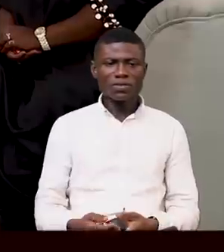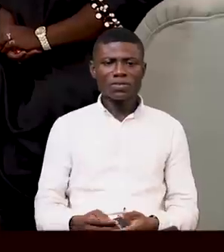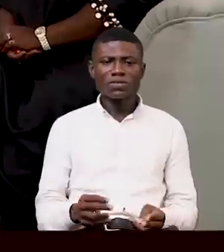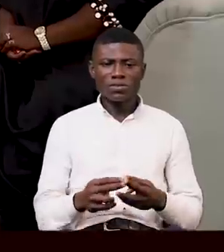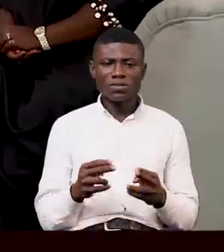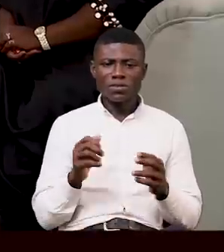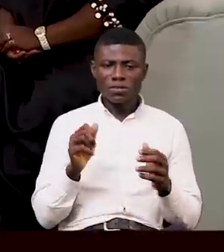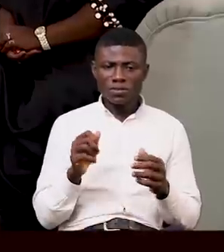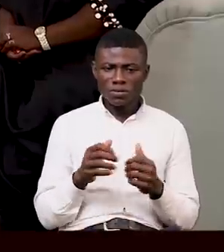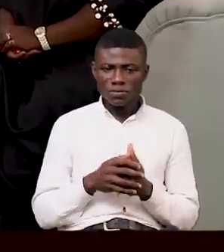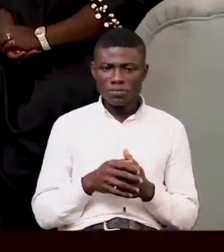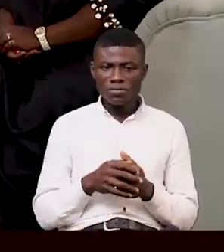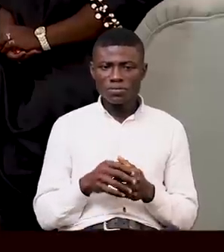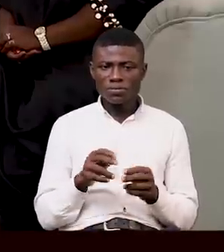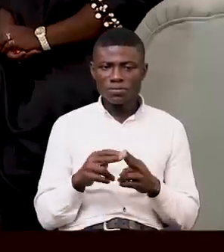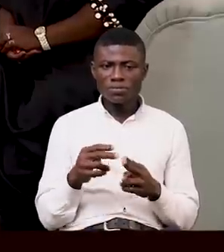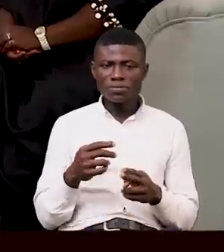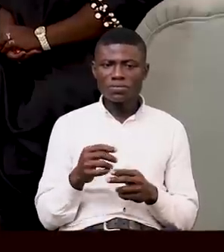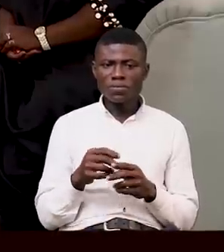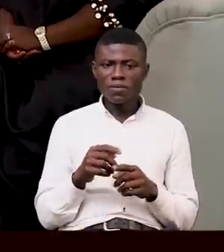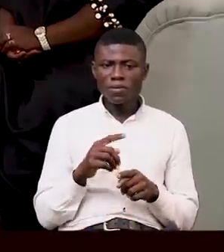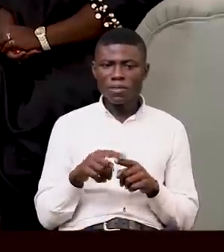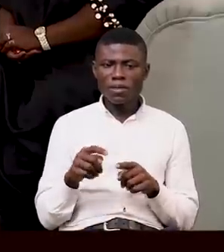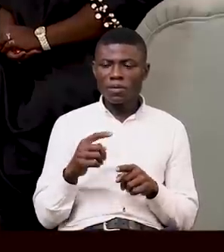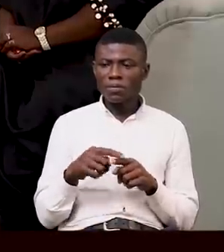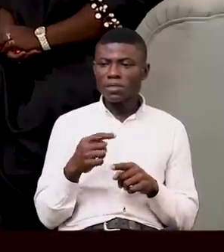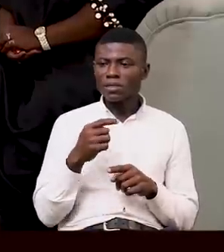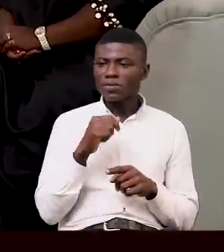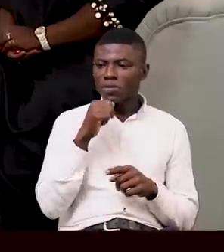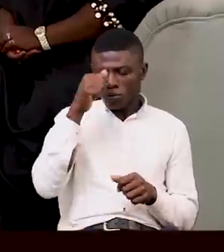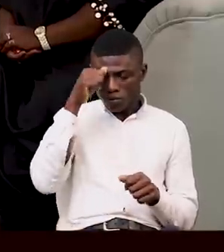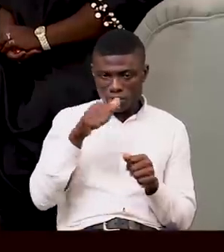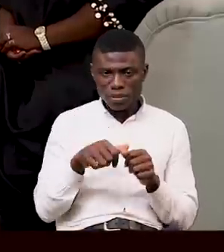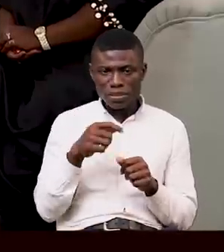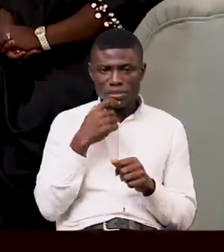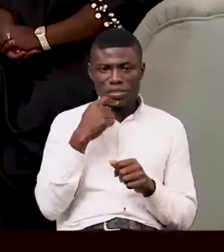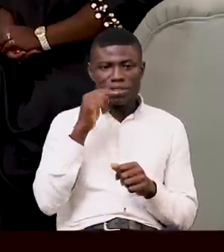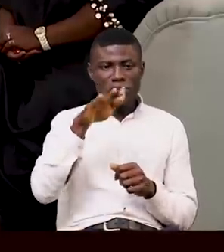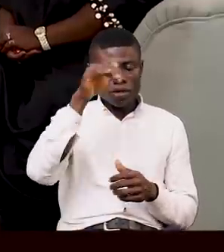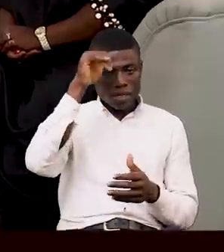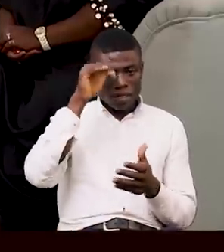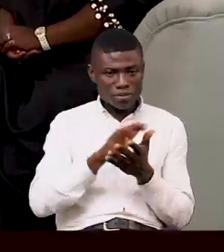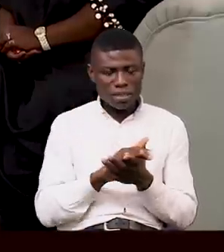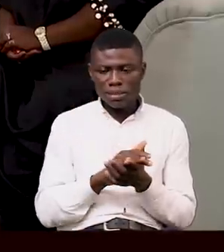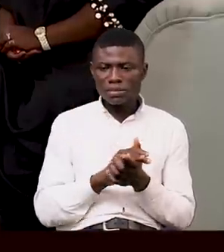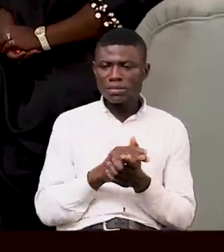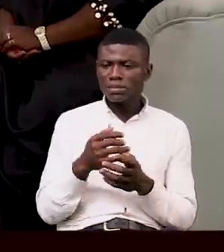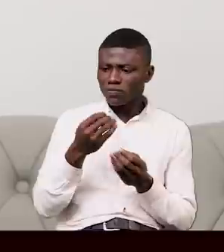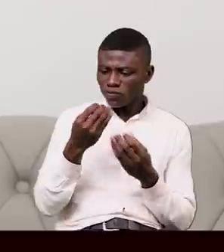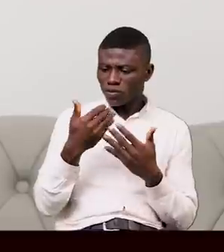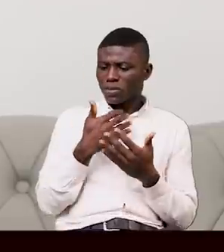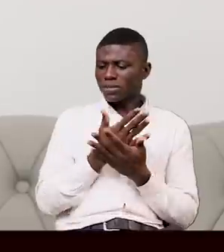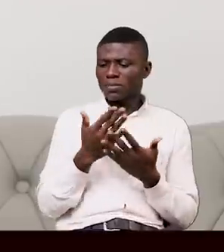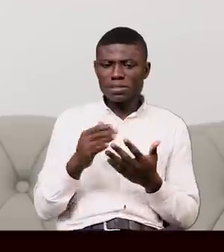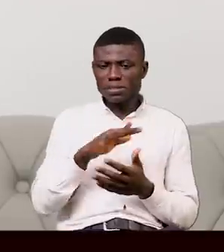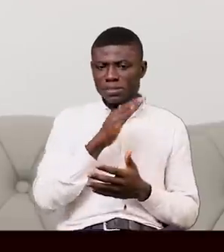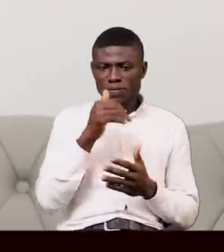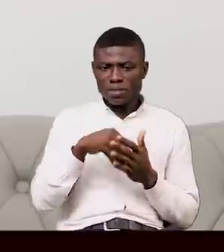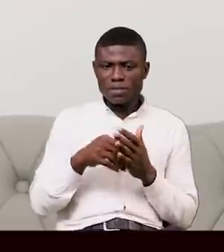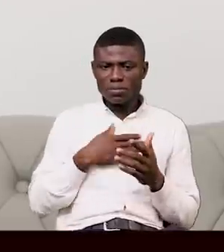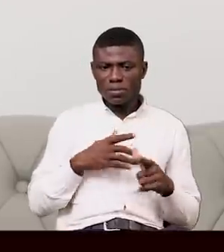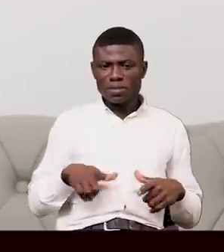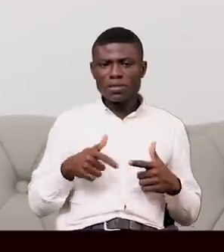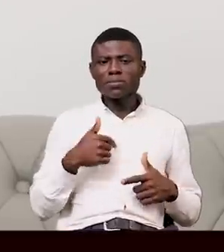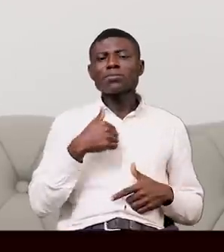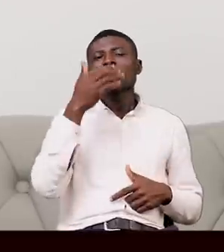so beti mi me kind of be tumi a frame me phone so I can say PSA who can say never in my life. Okay. Because when